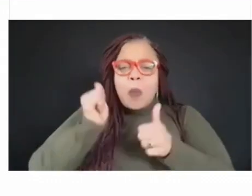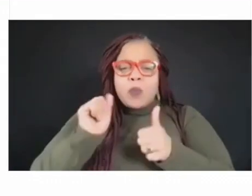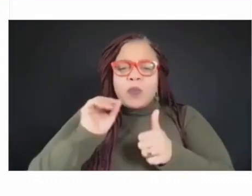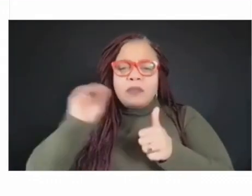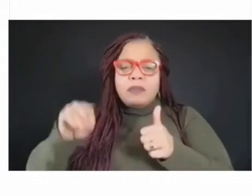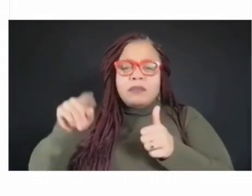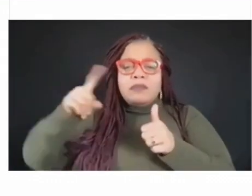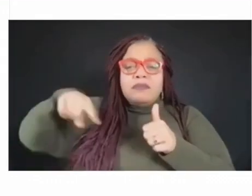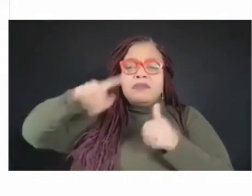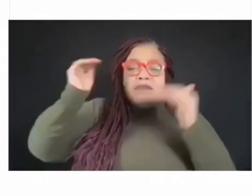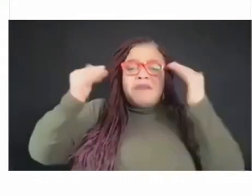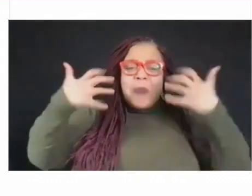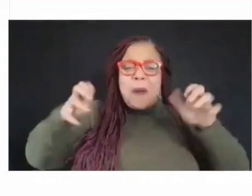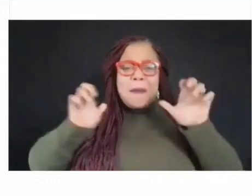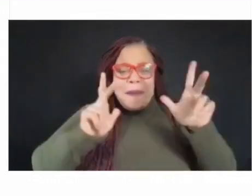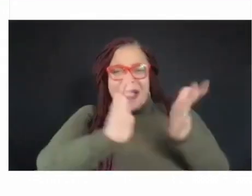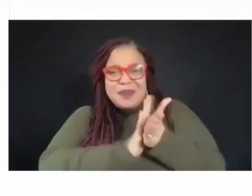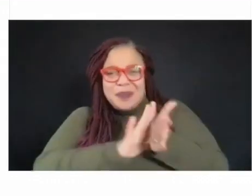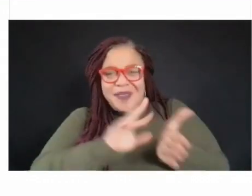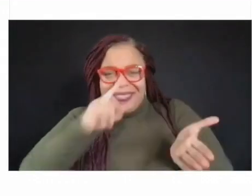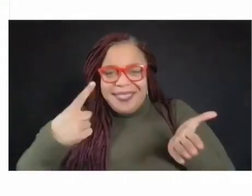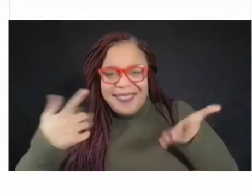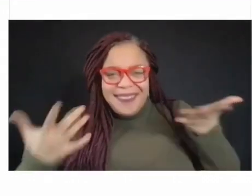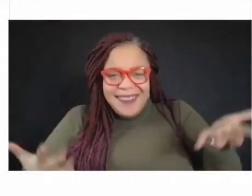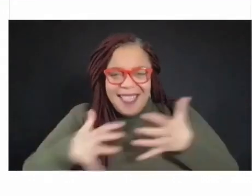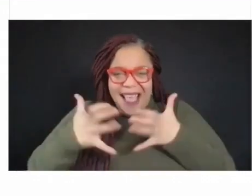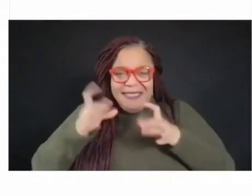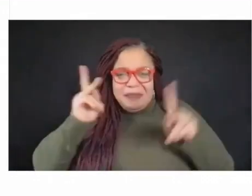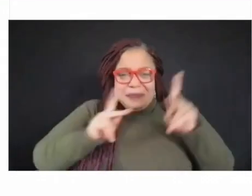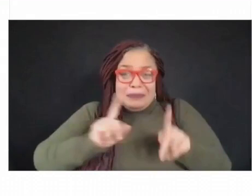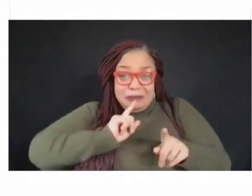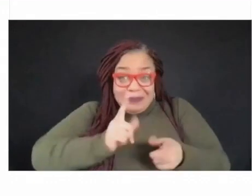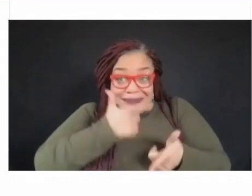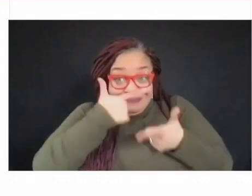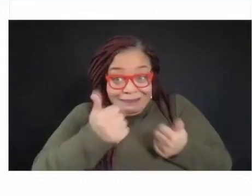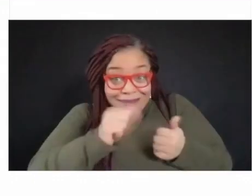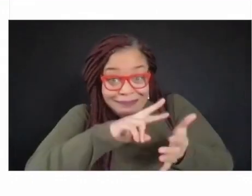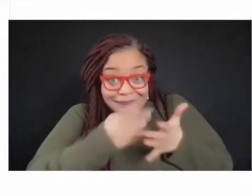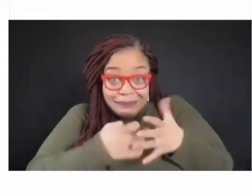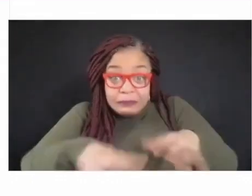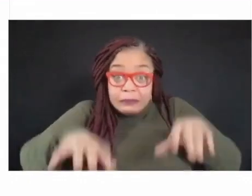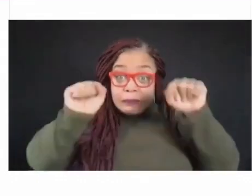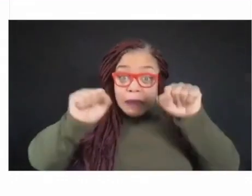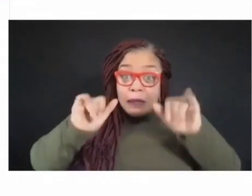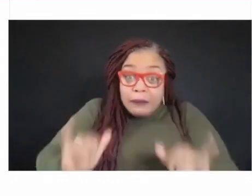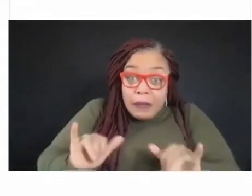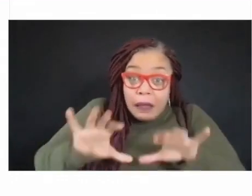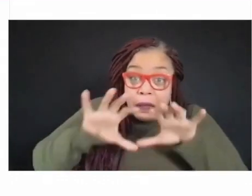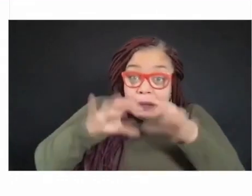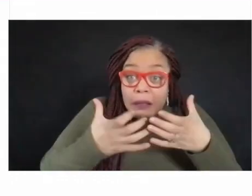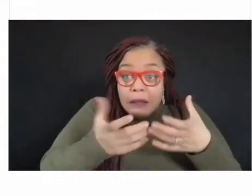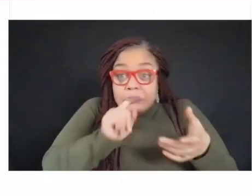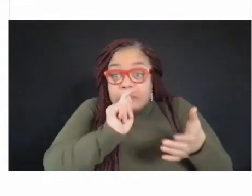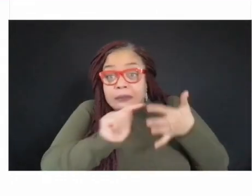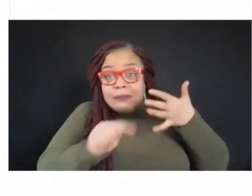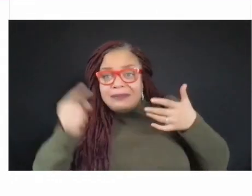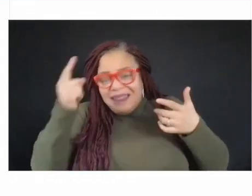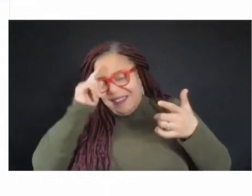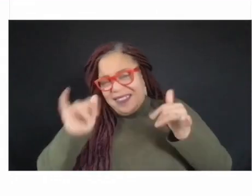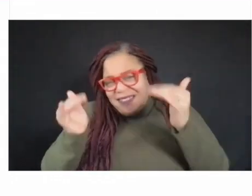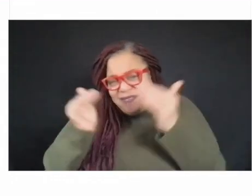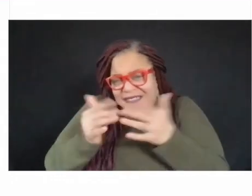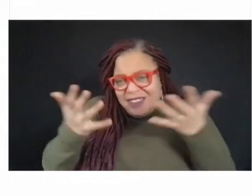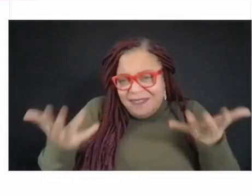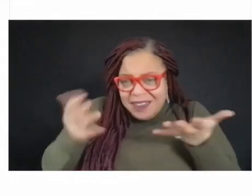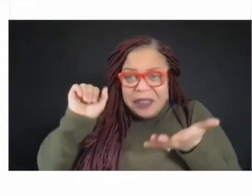lot of people aren't exactly interested in taking a media literacy class, which I think is fair enough. So I think it's very useful to think about